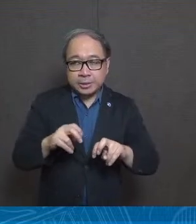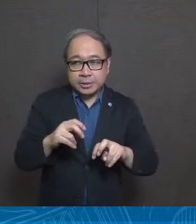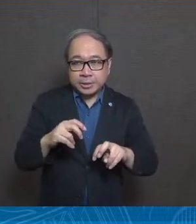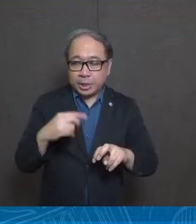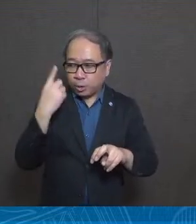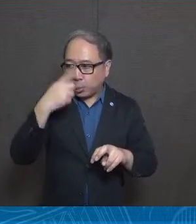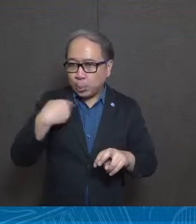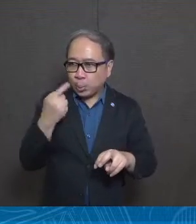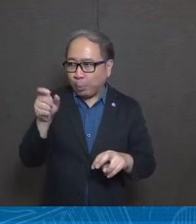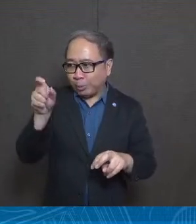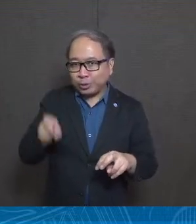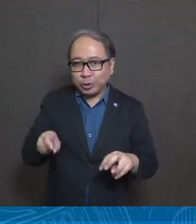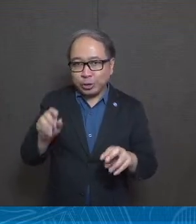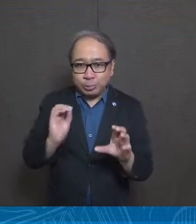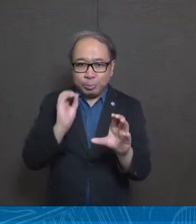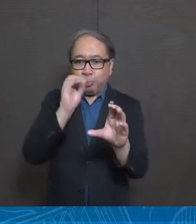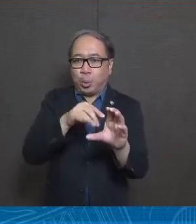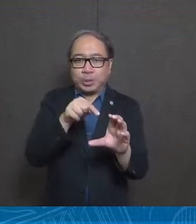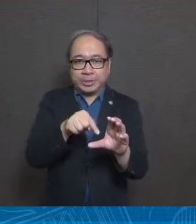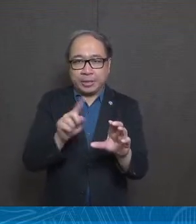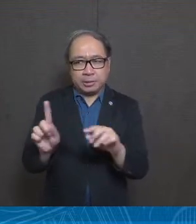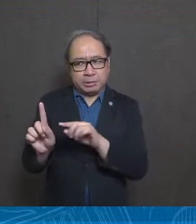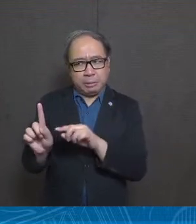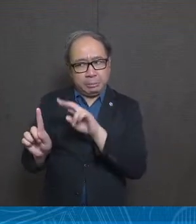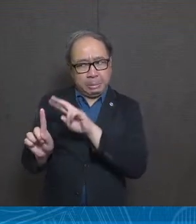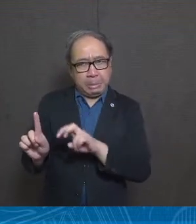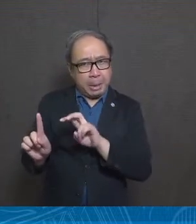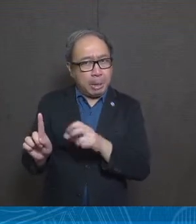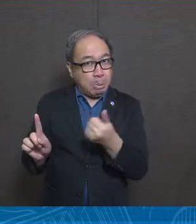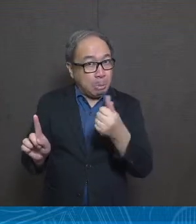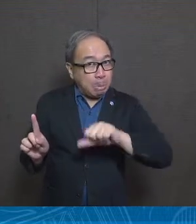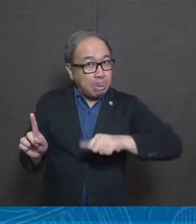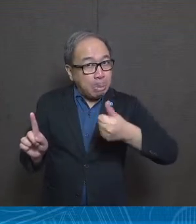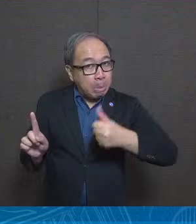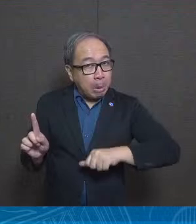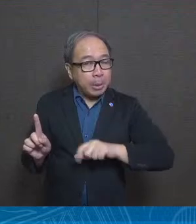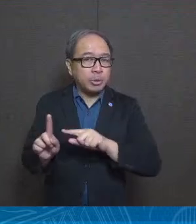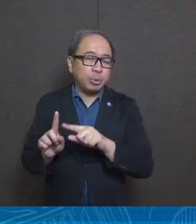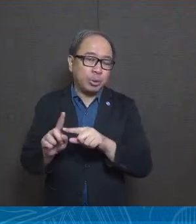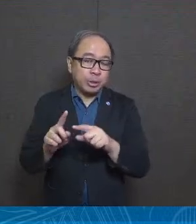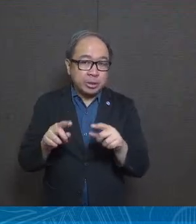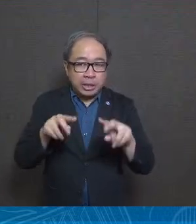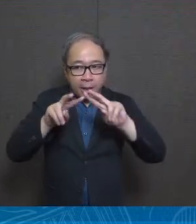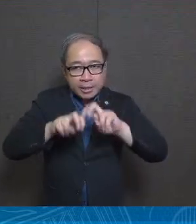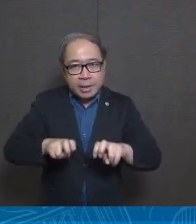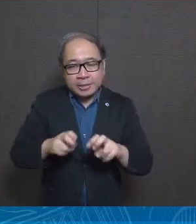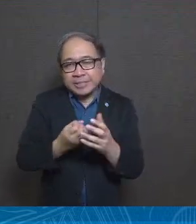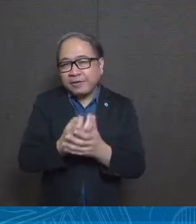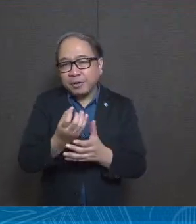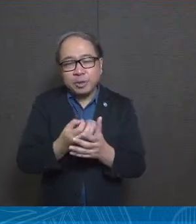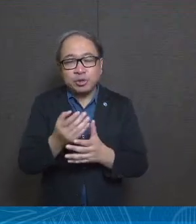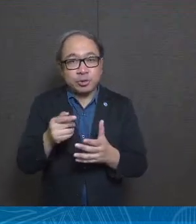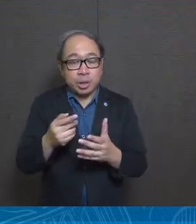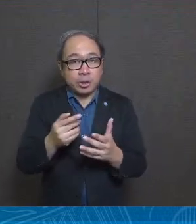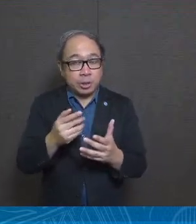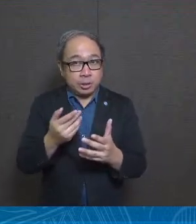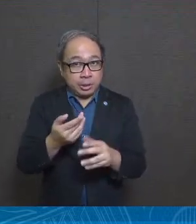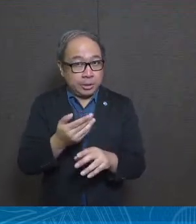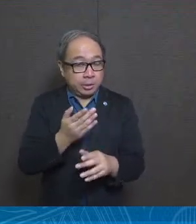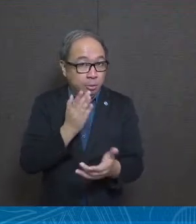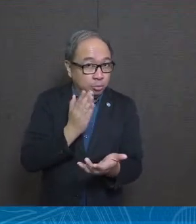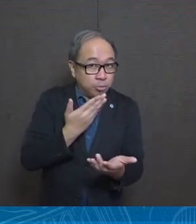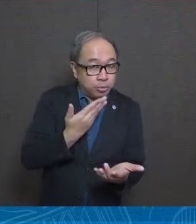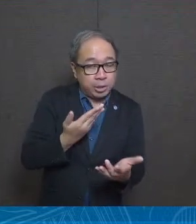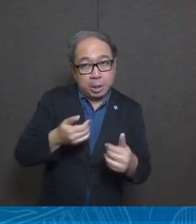the information, and we analyze the images, whether it is posted before or not. So we multiply so many methods to check, and after